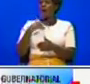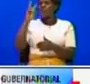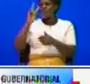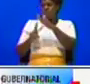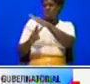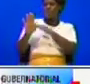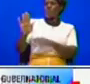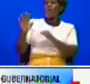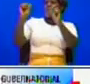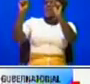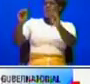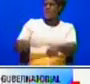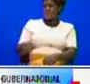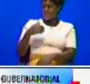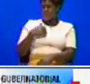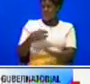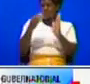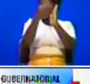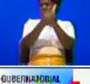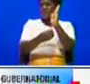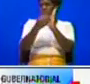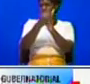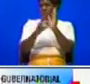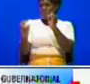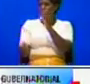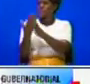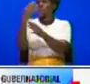vision. Yes, we do have a manifesto. The fact that we have not